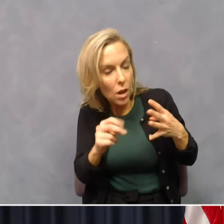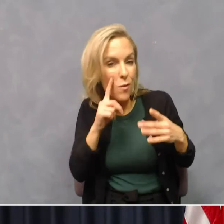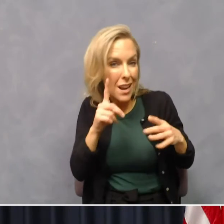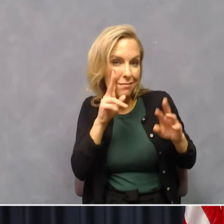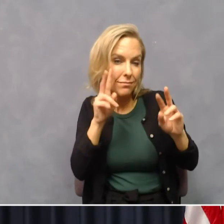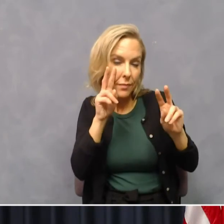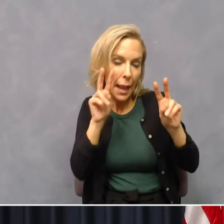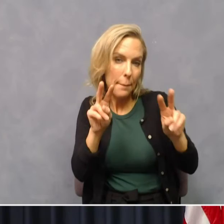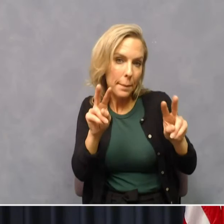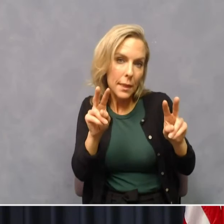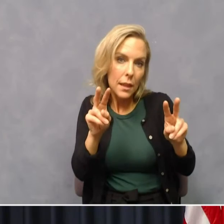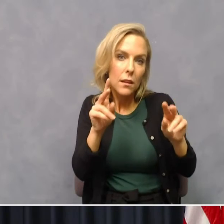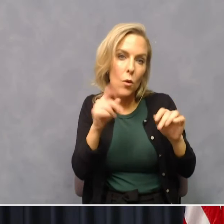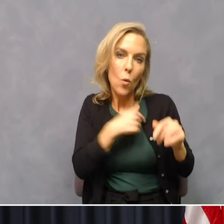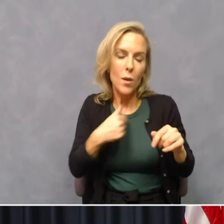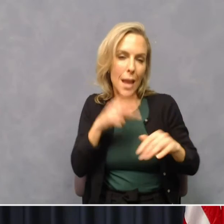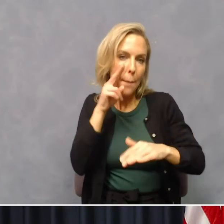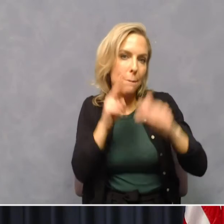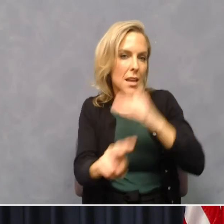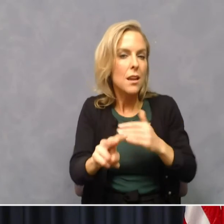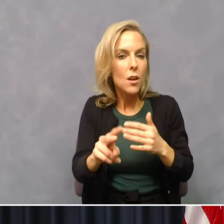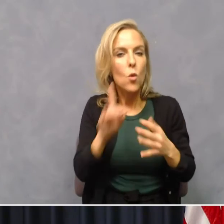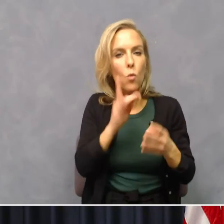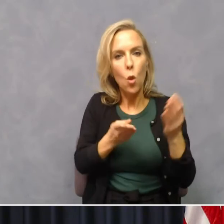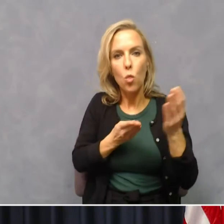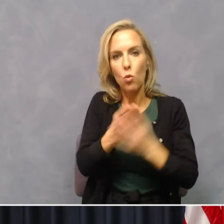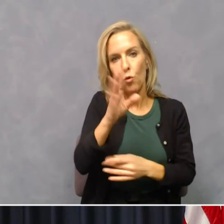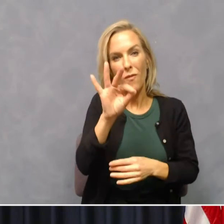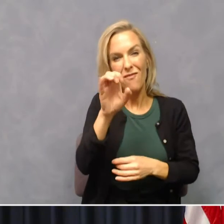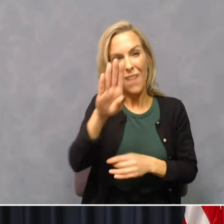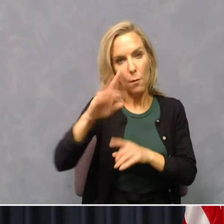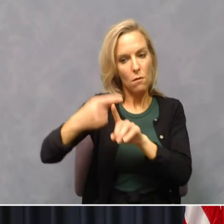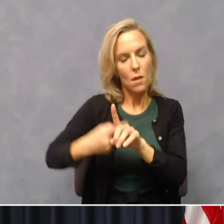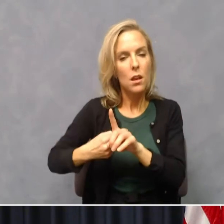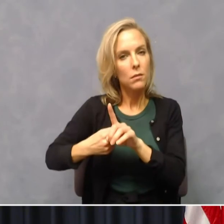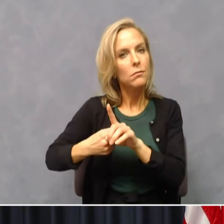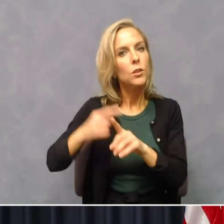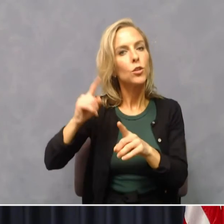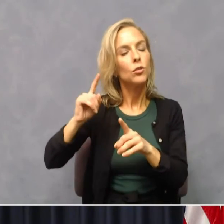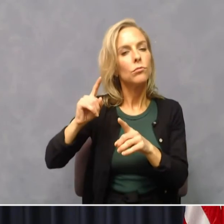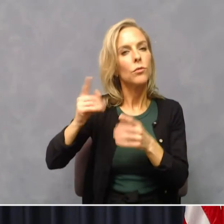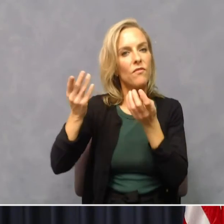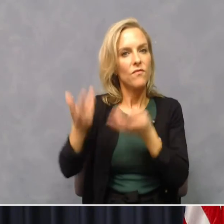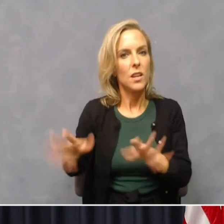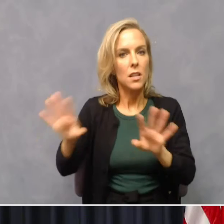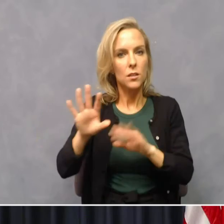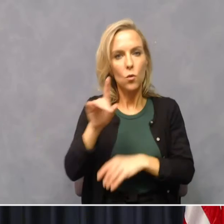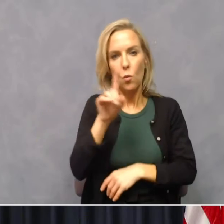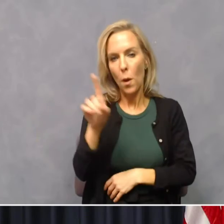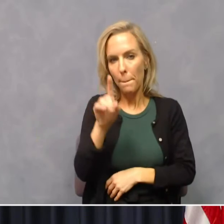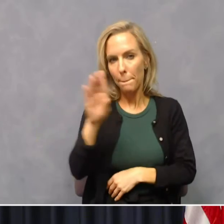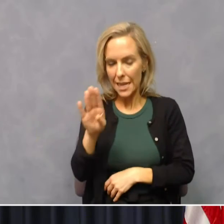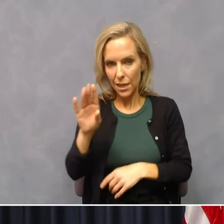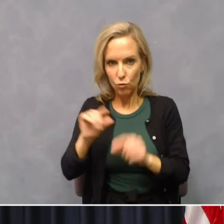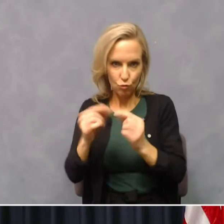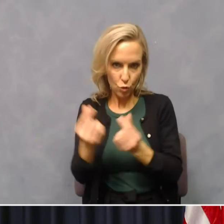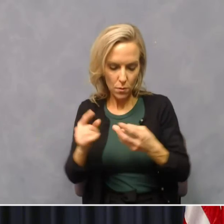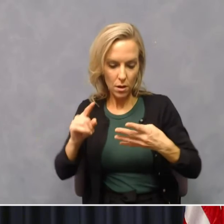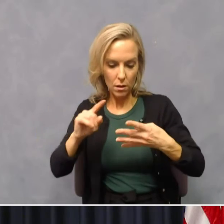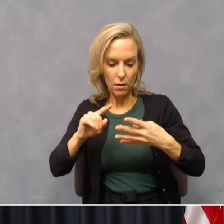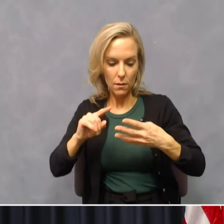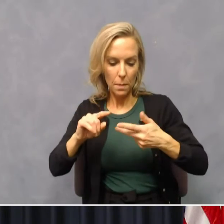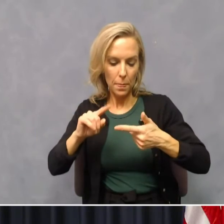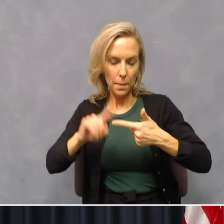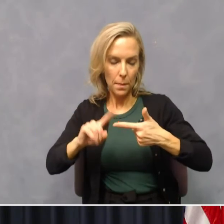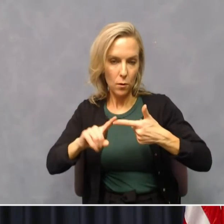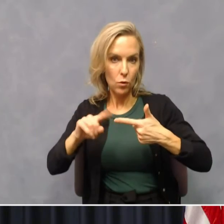us through most of February to get through group 1B. Now, all of that is really dependent, as